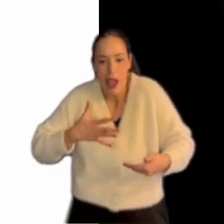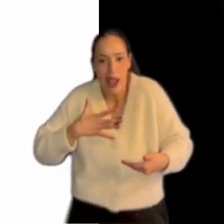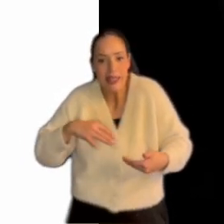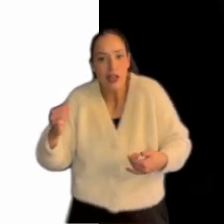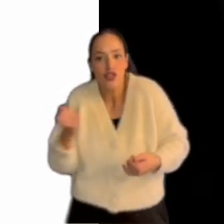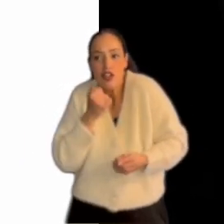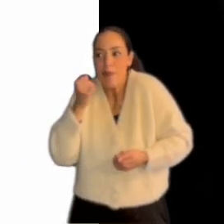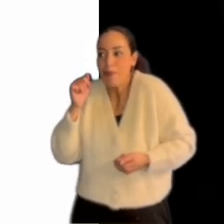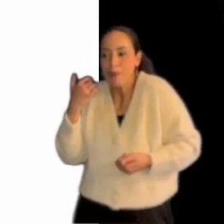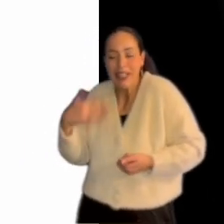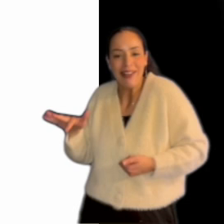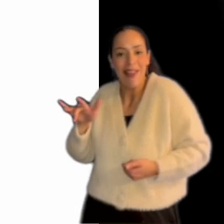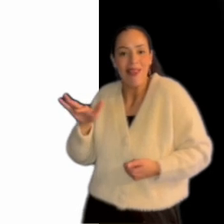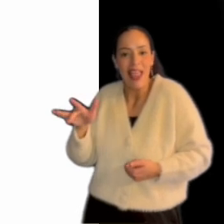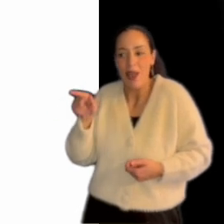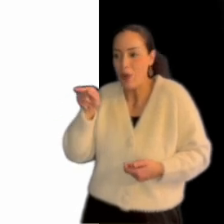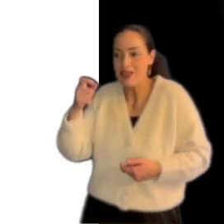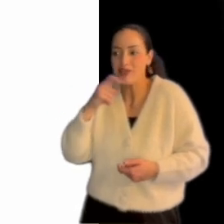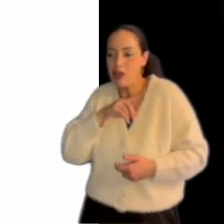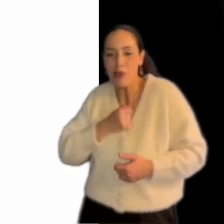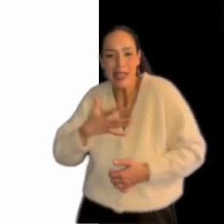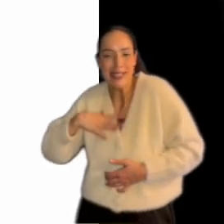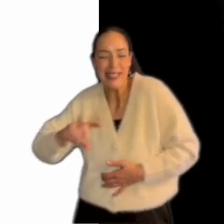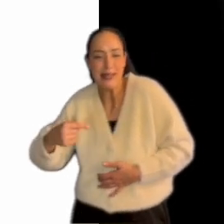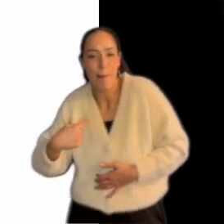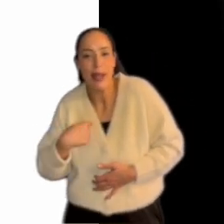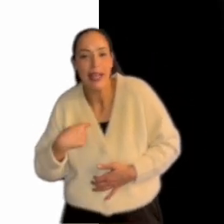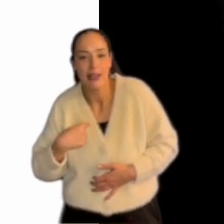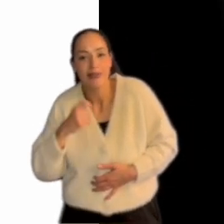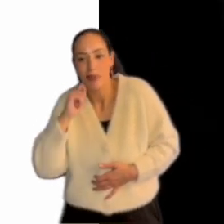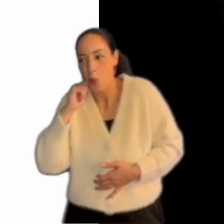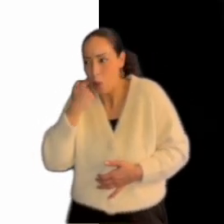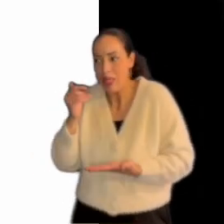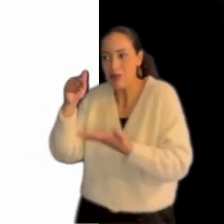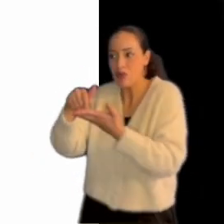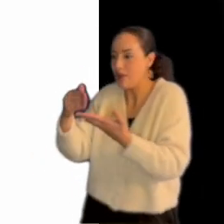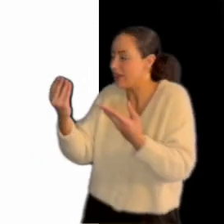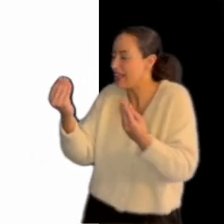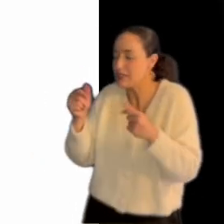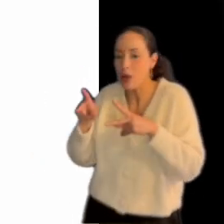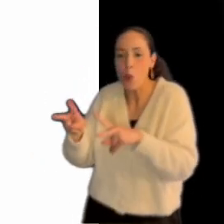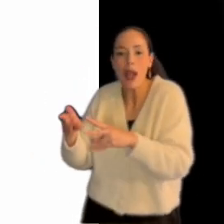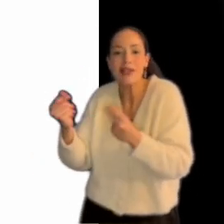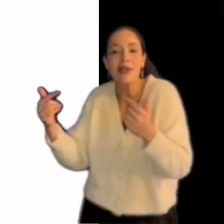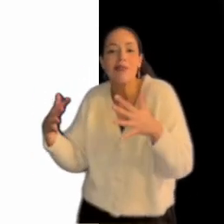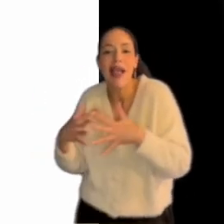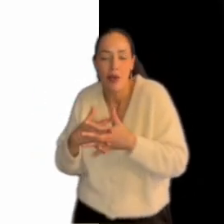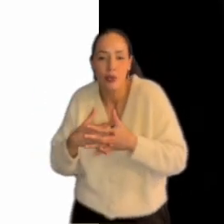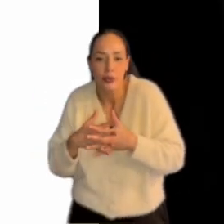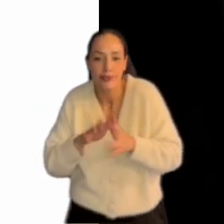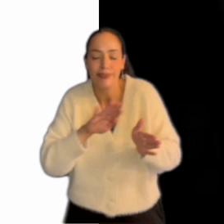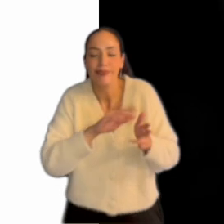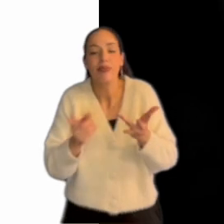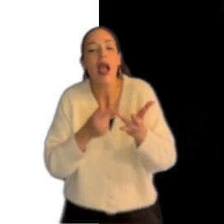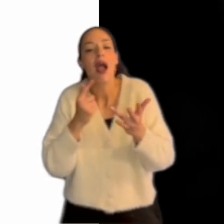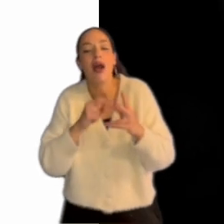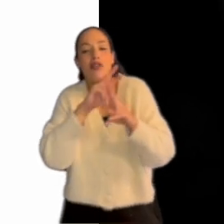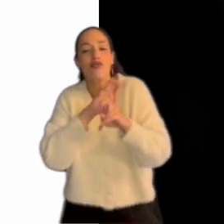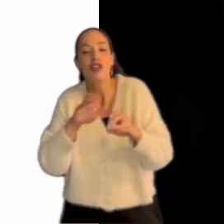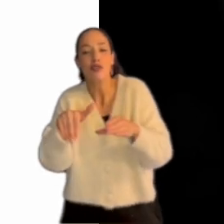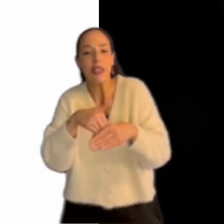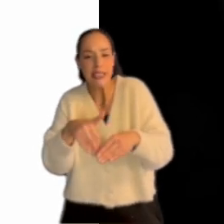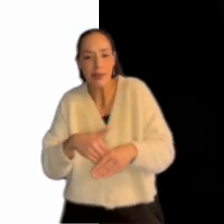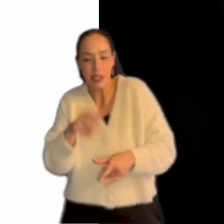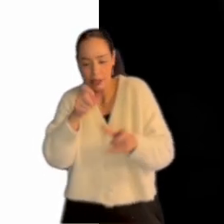was going to get there anyway, somehow. Other research participants who'd expressed a desire to travel to Iraq and